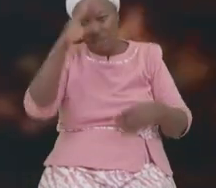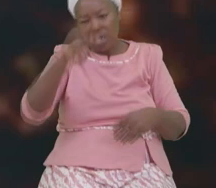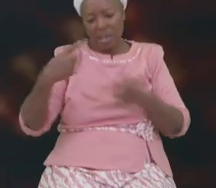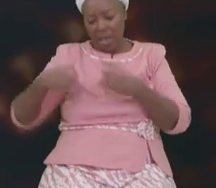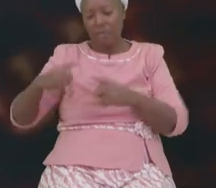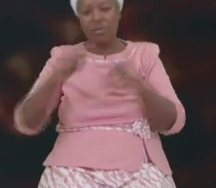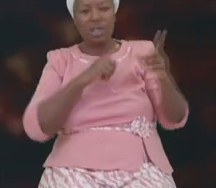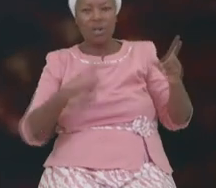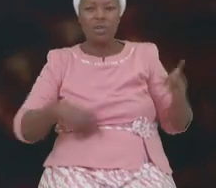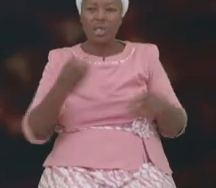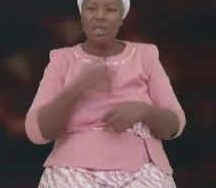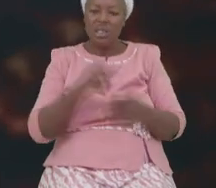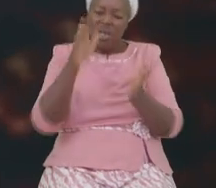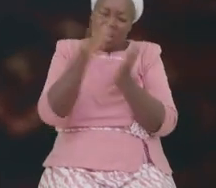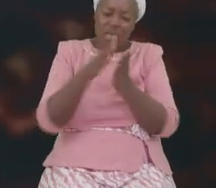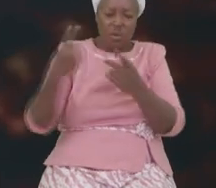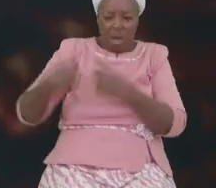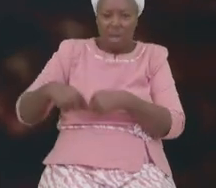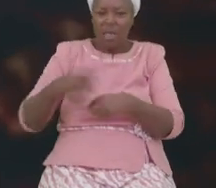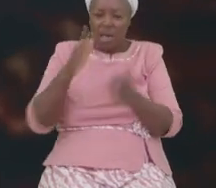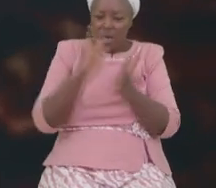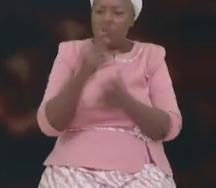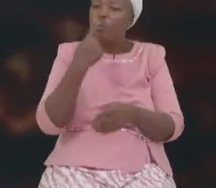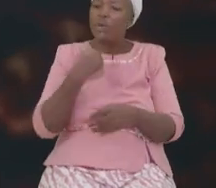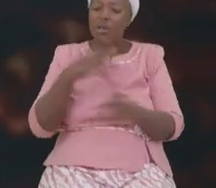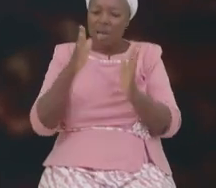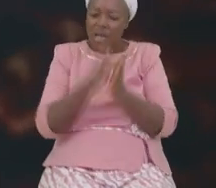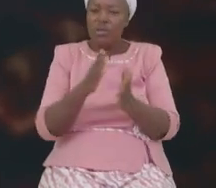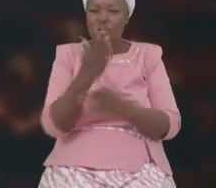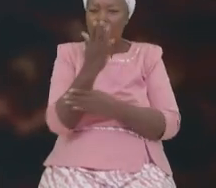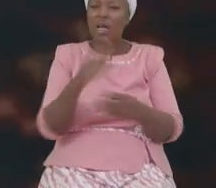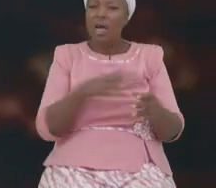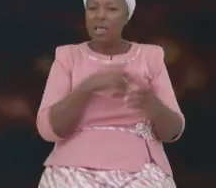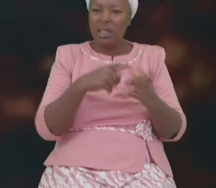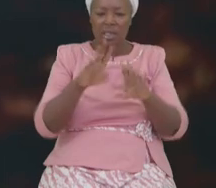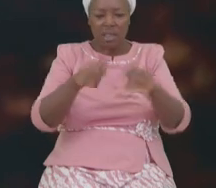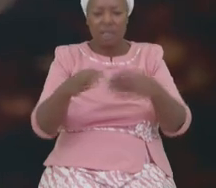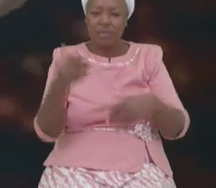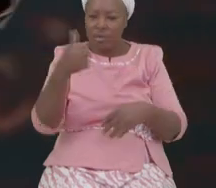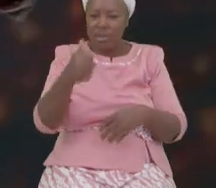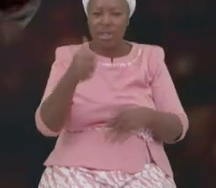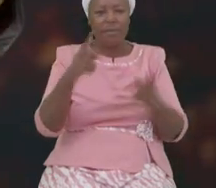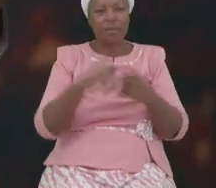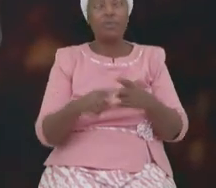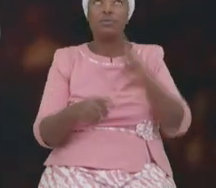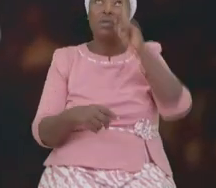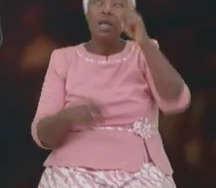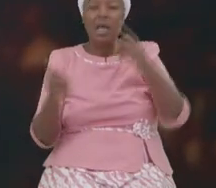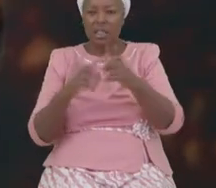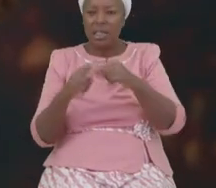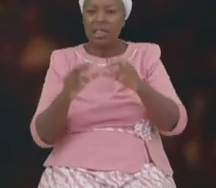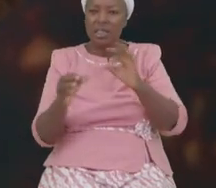If it's a little heart, little mouth, little hands, give yourself to me. If it's a big heart,